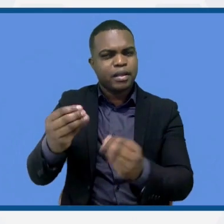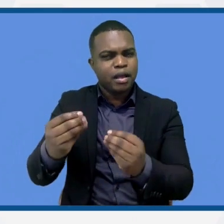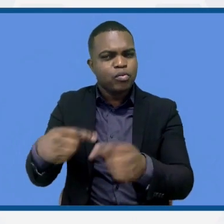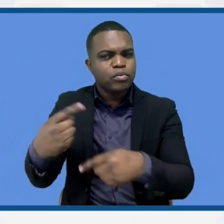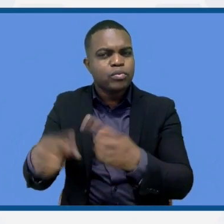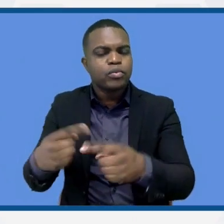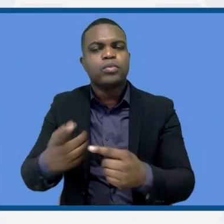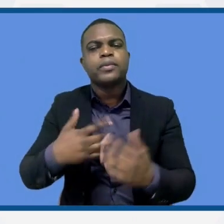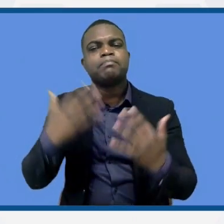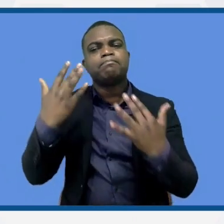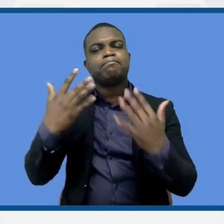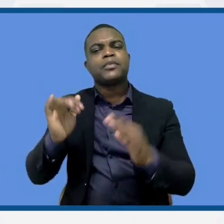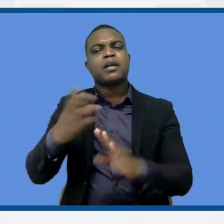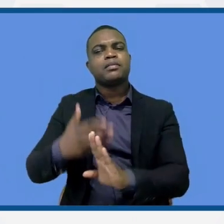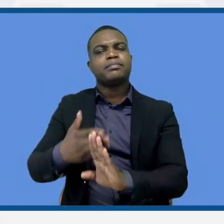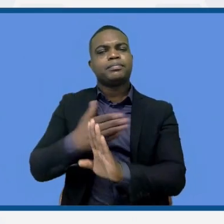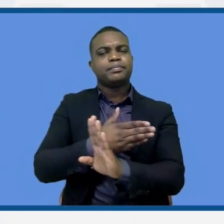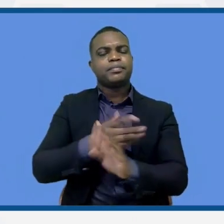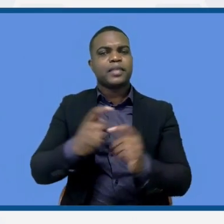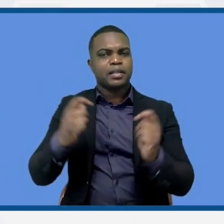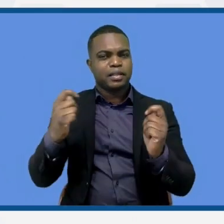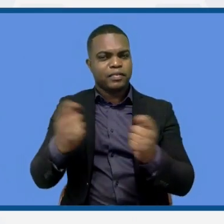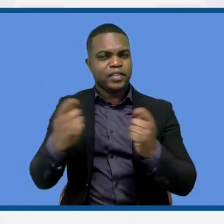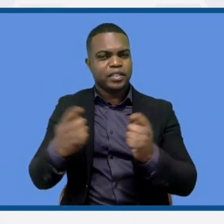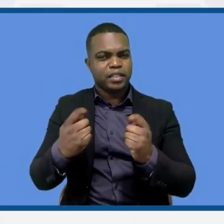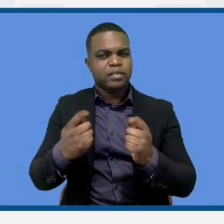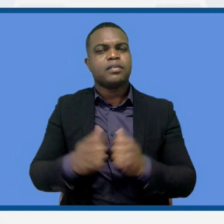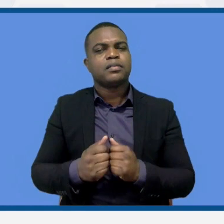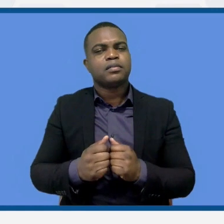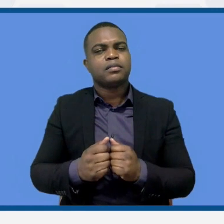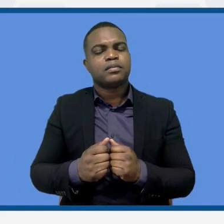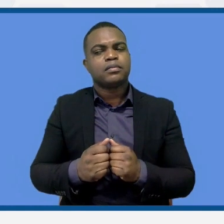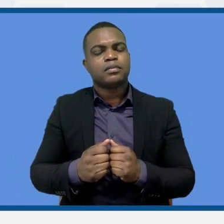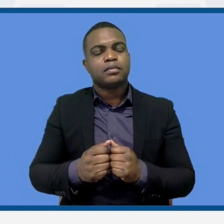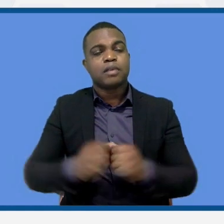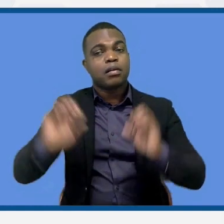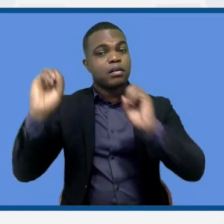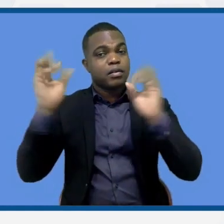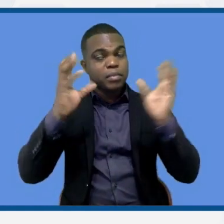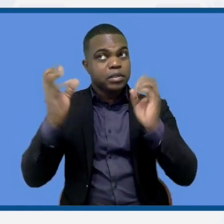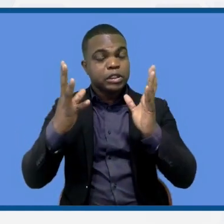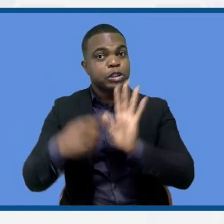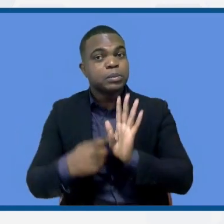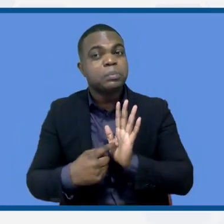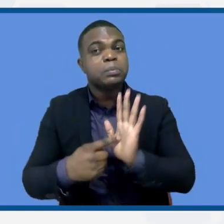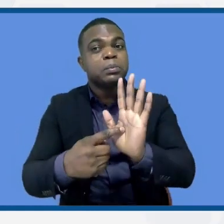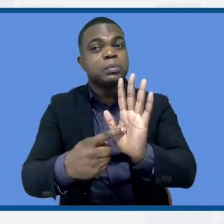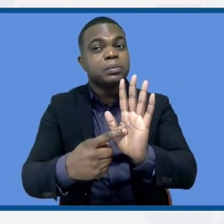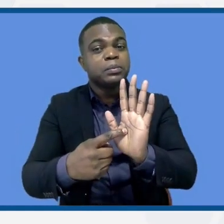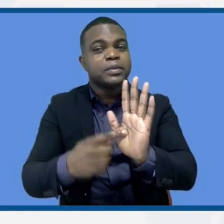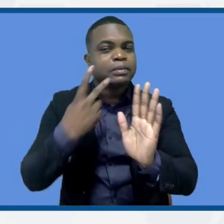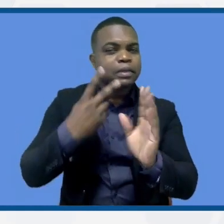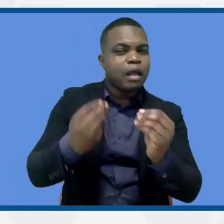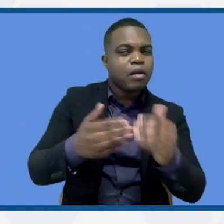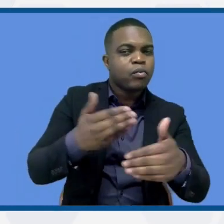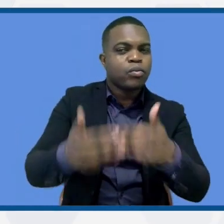crisis. And so there are several indicators that also talk about the ability to respond facing